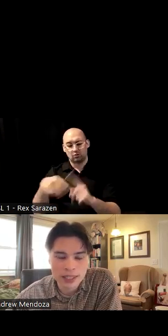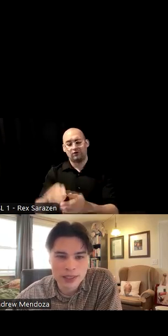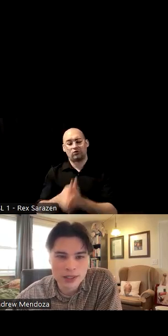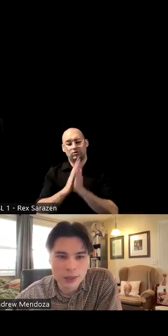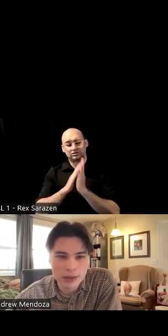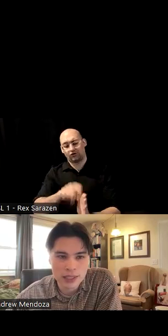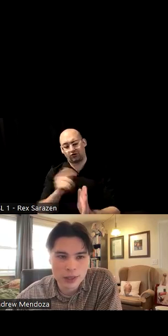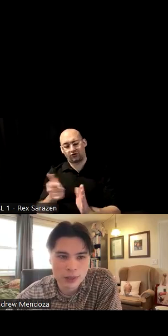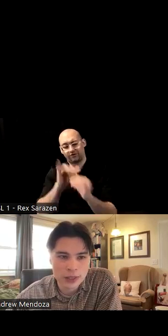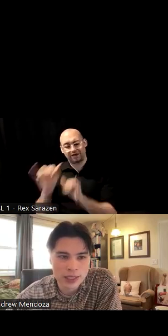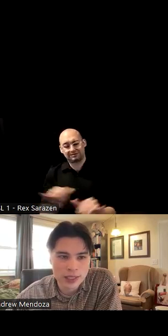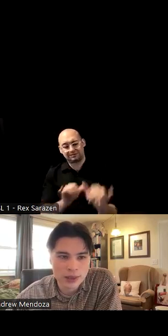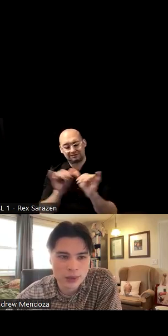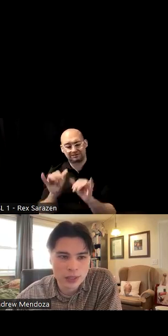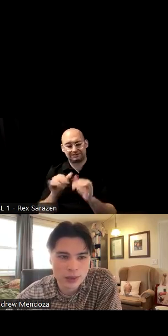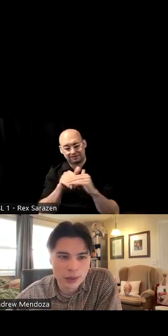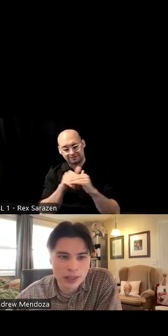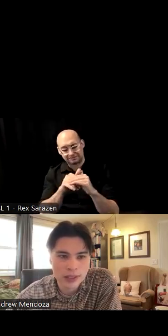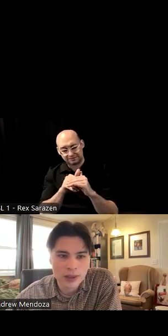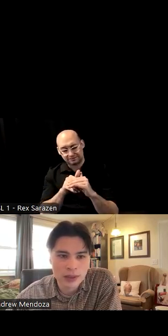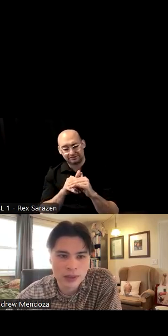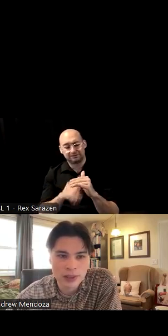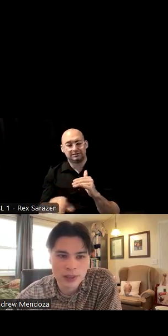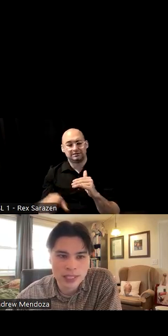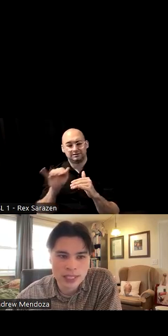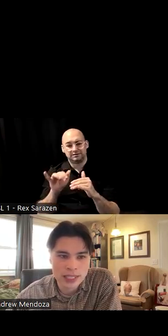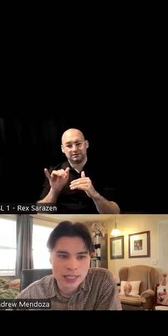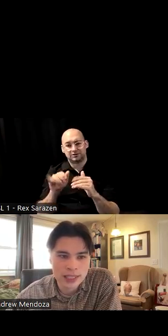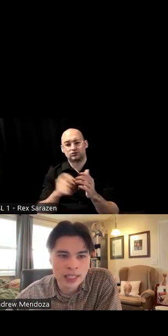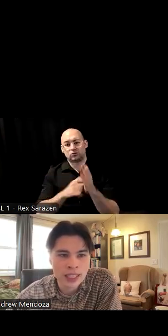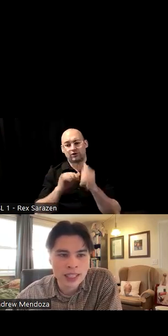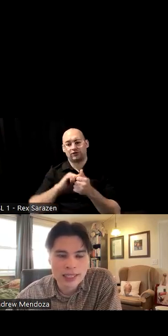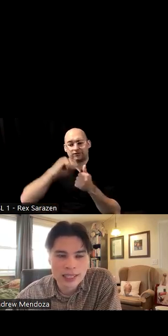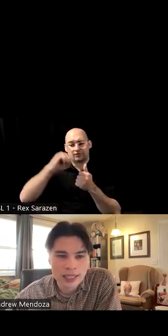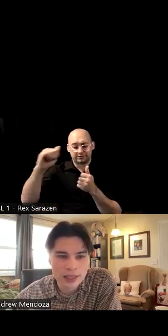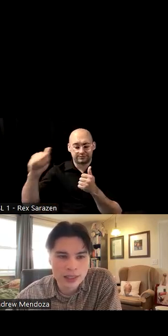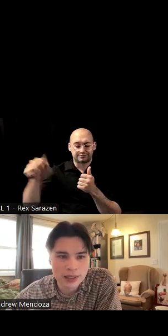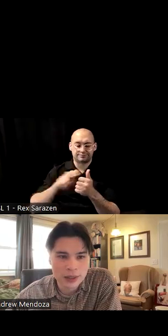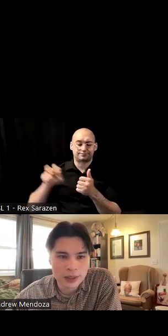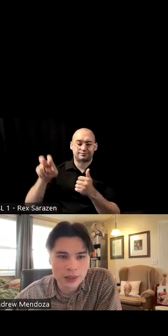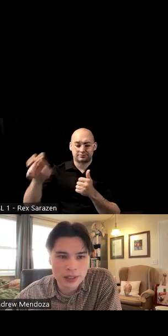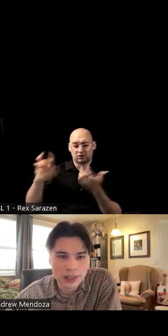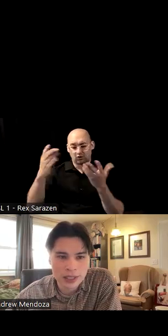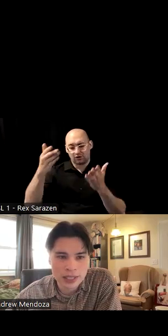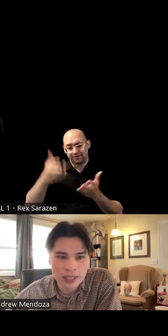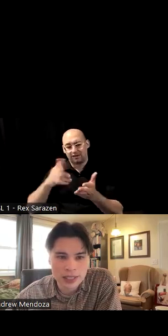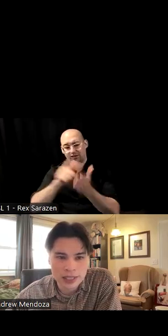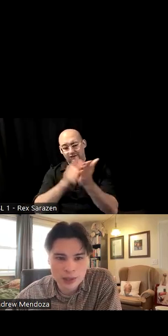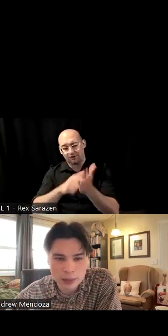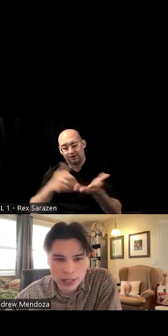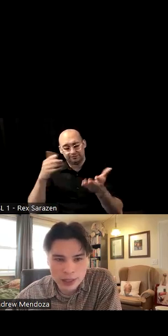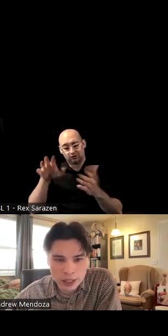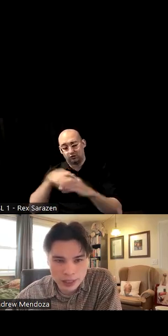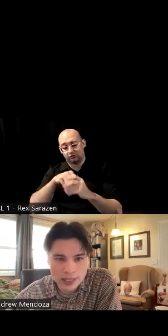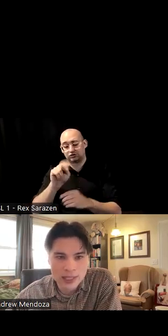access standards to provide transportation to enrollees required to travel far distances. Existing law includes neurologists in the list